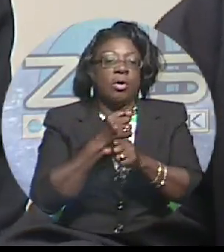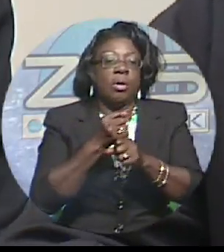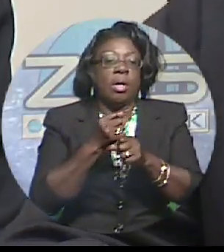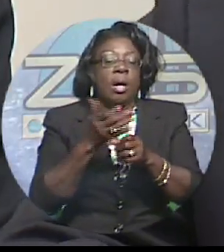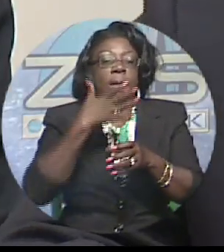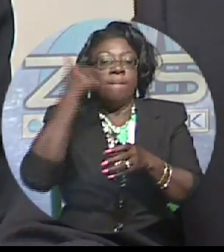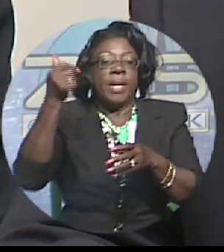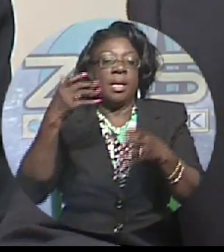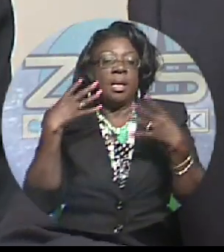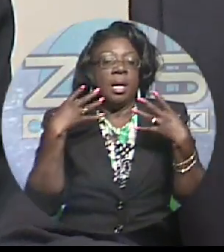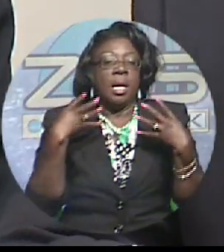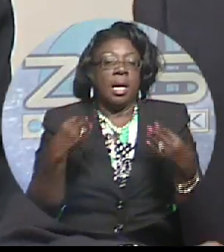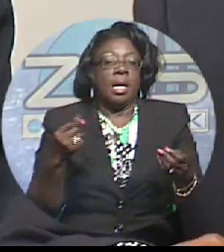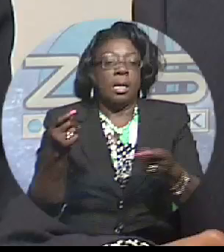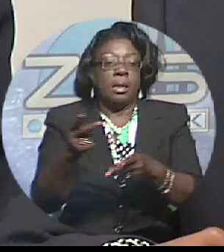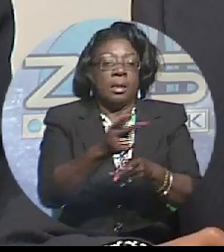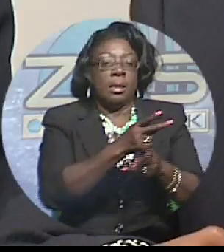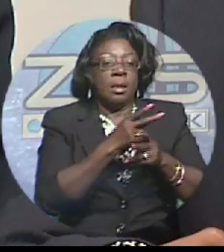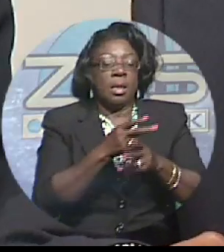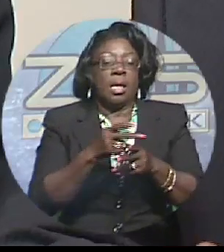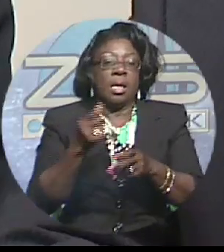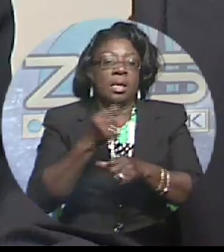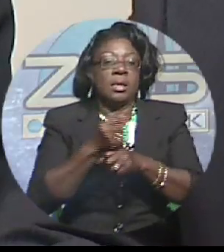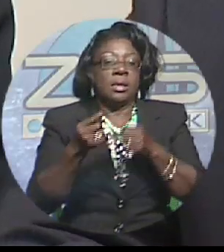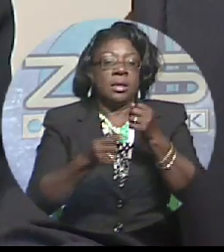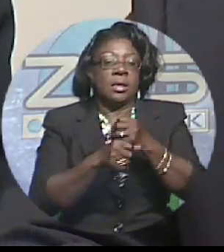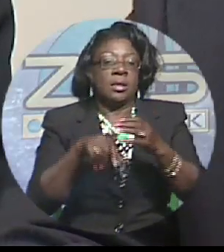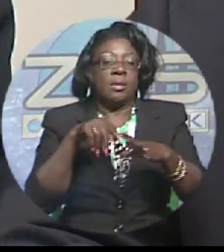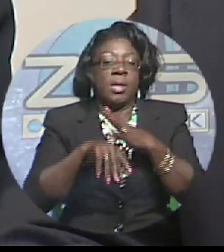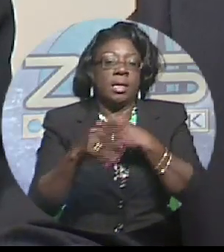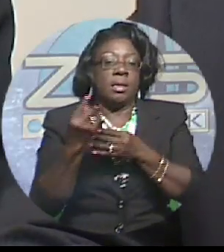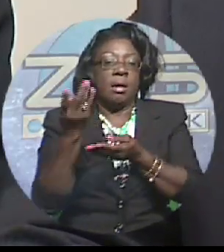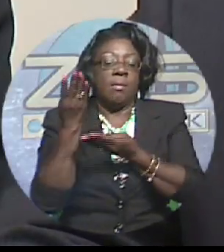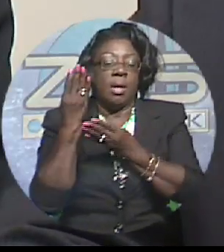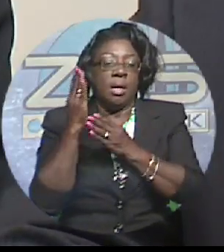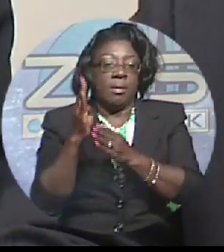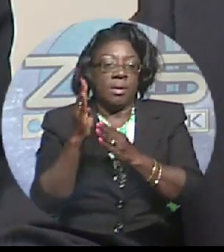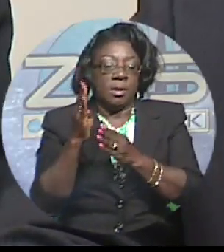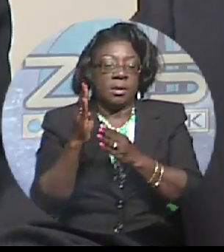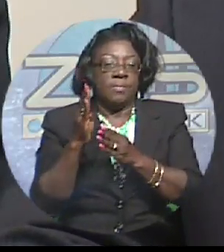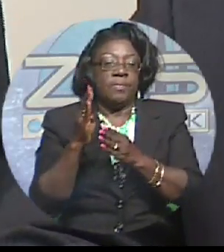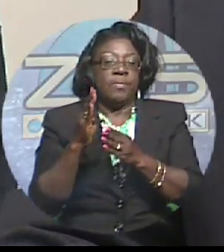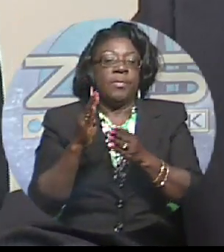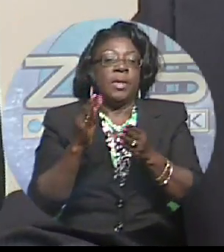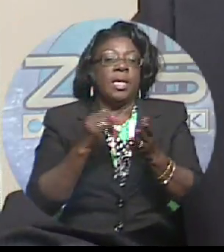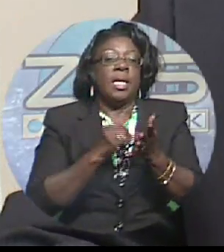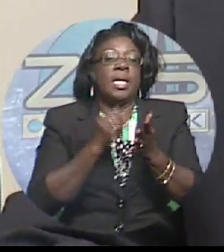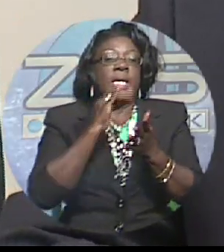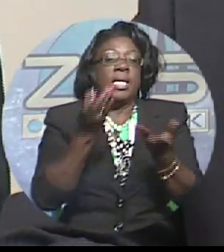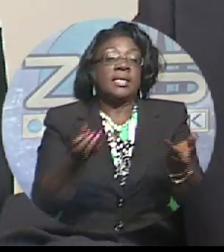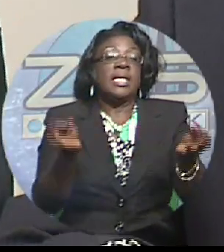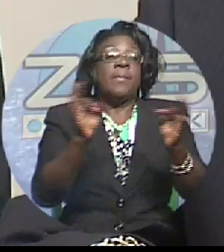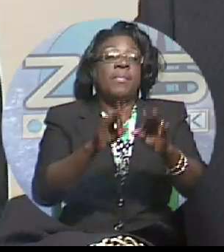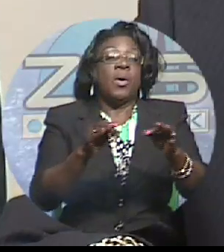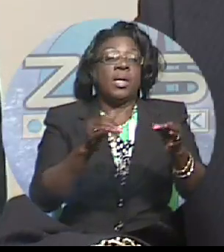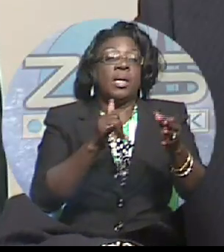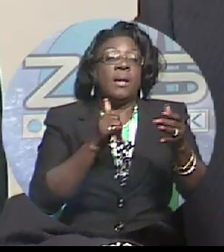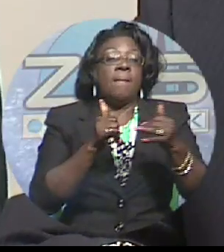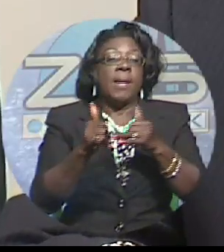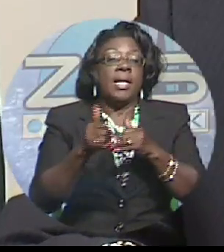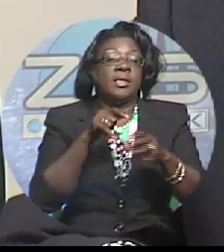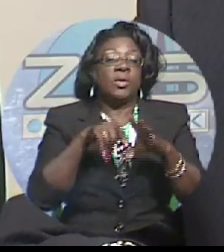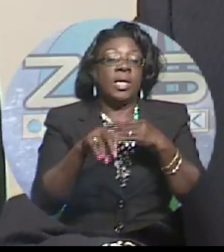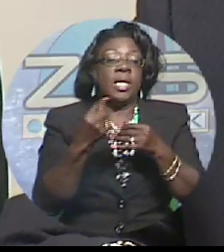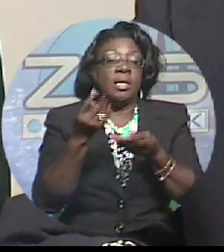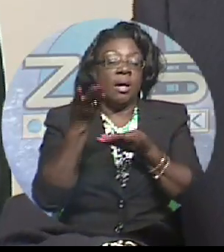system across the Commonwealth of the Bahamas. This is a significant milestone in our preparedness strategic plan